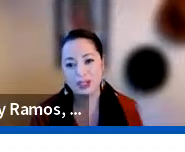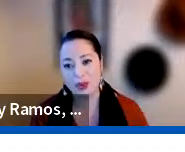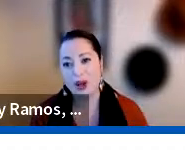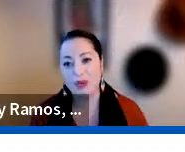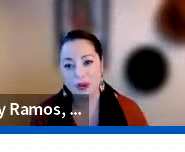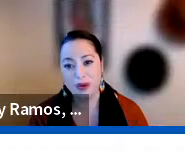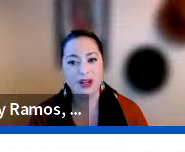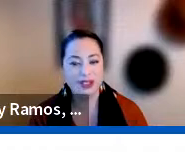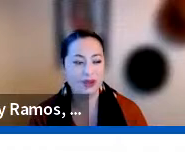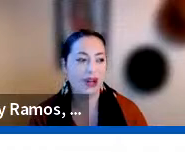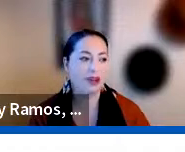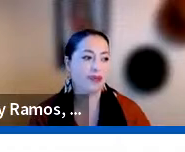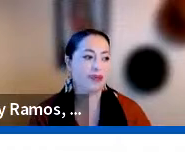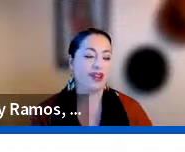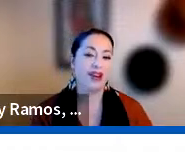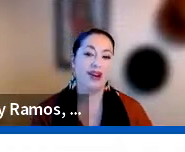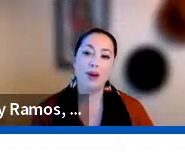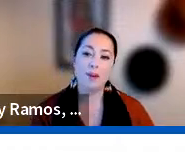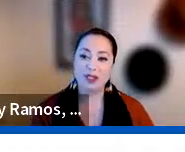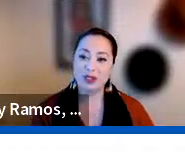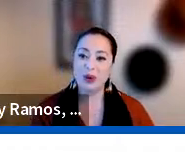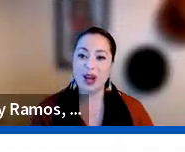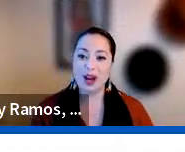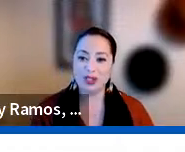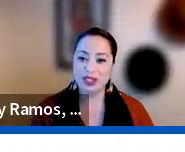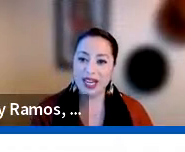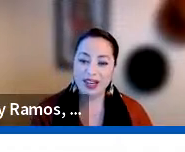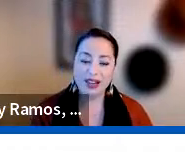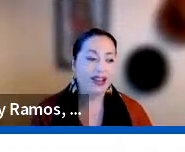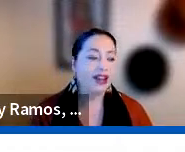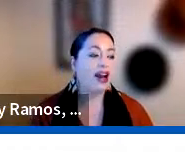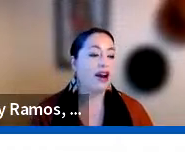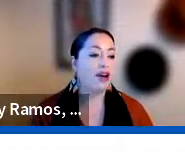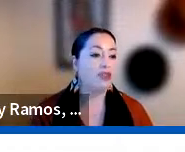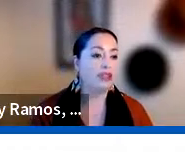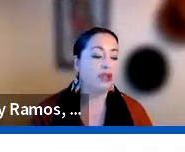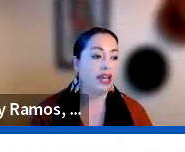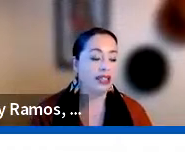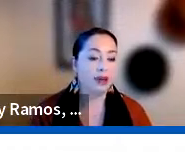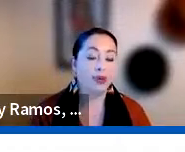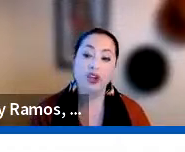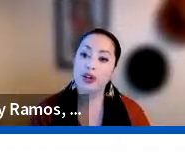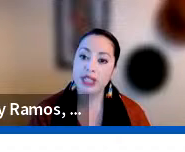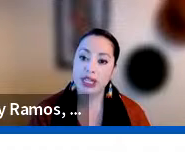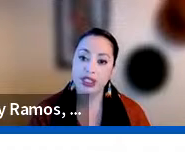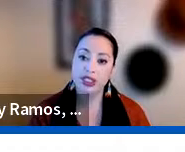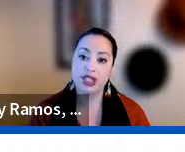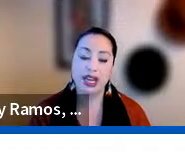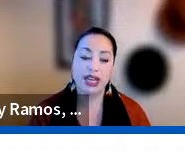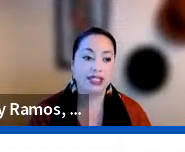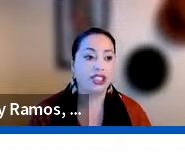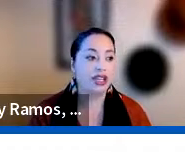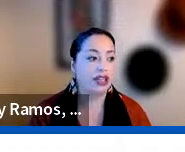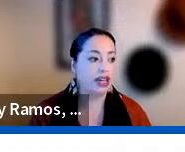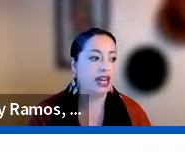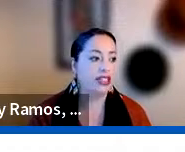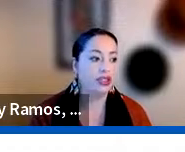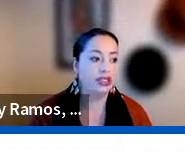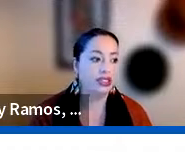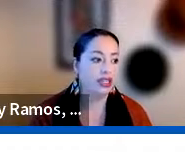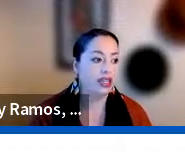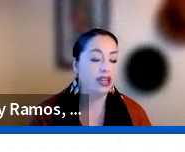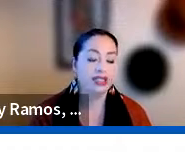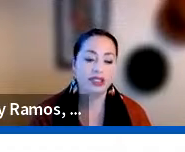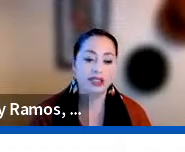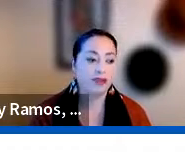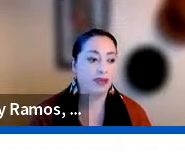to provide some welcoming remarks as well. But since we don't have one tonight, just would like to bring your attention to tonight's agenda. As